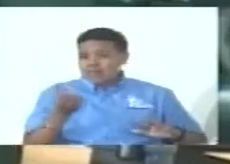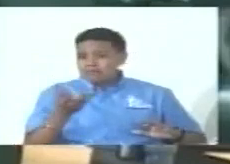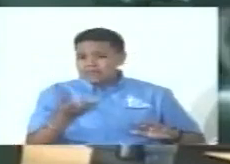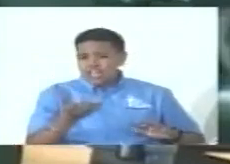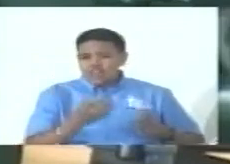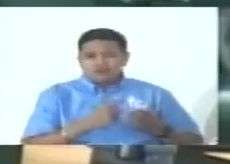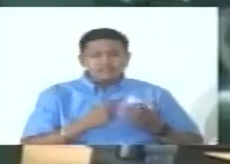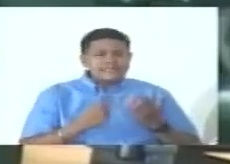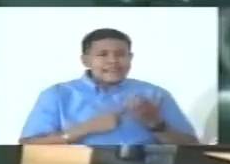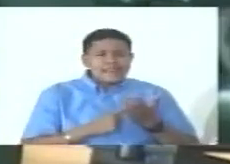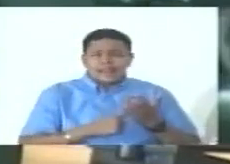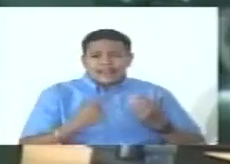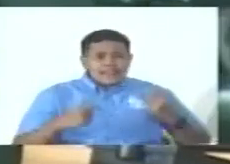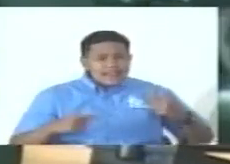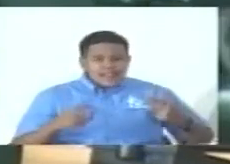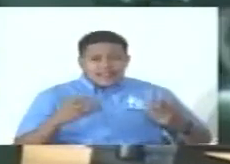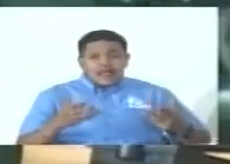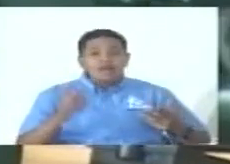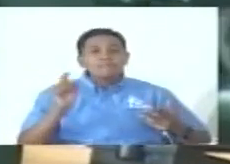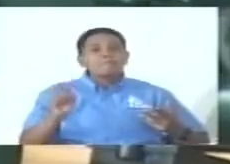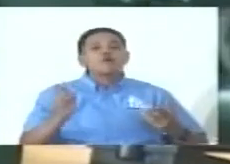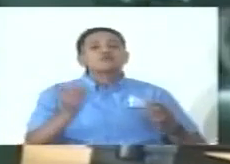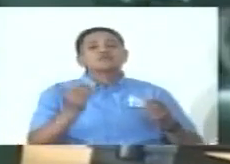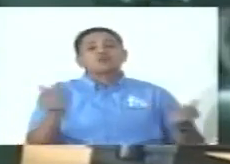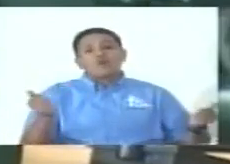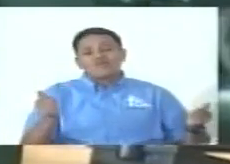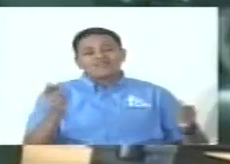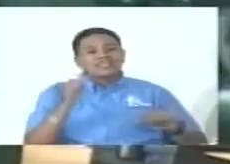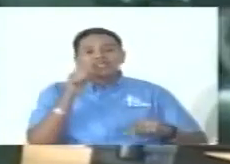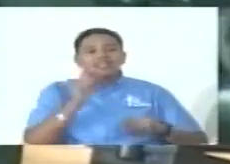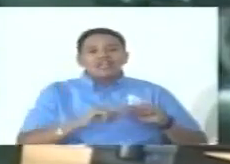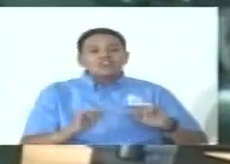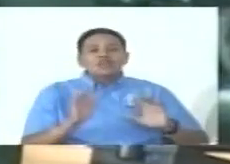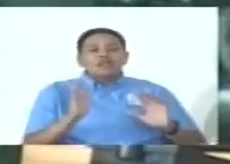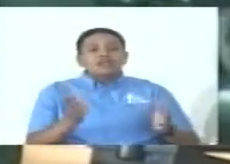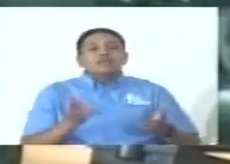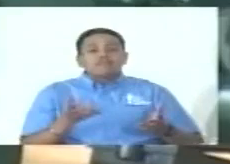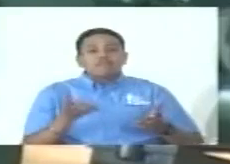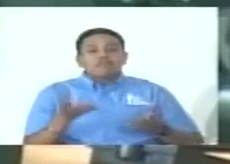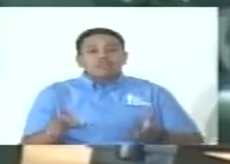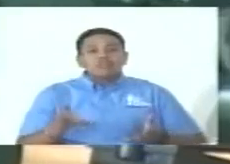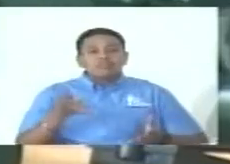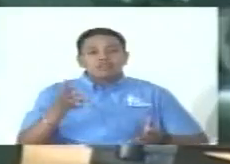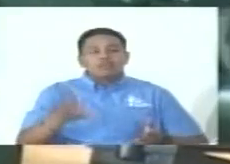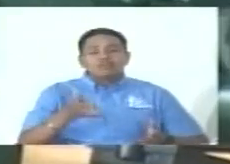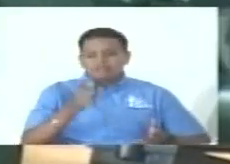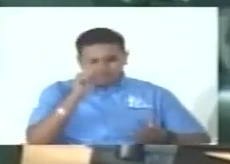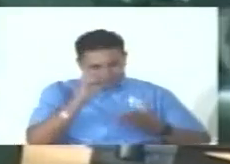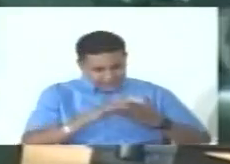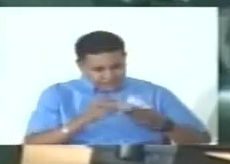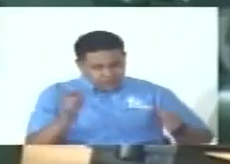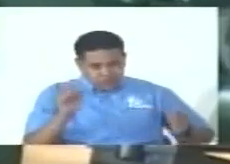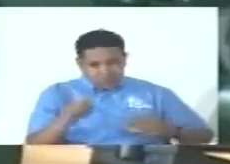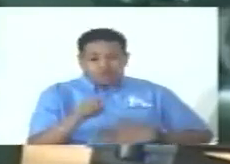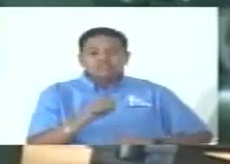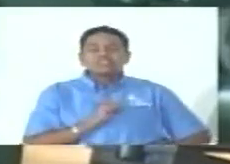there, that dispute must be resolved. And I recall, Mr.